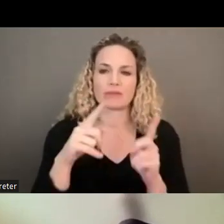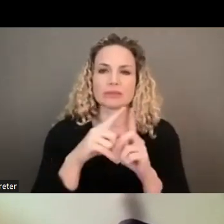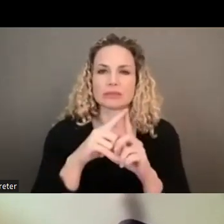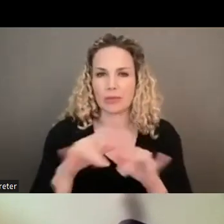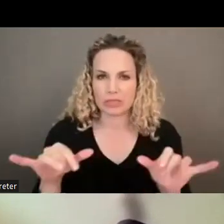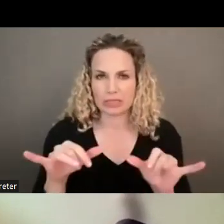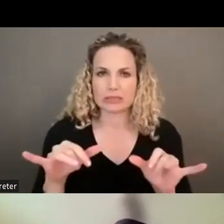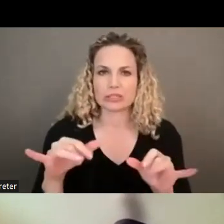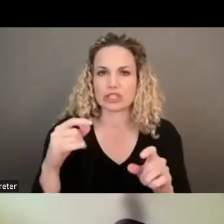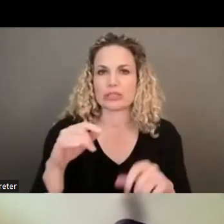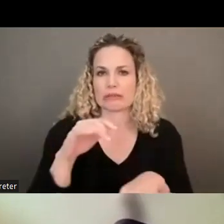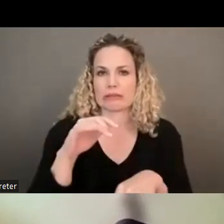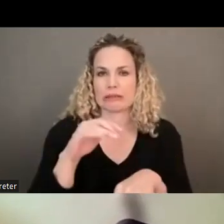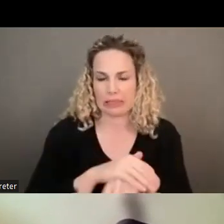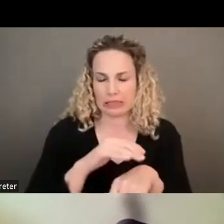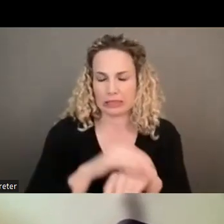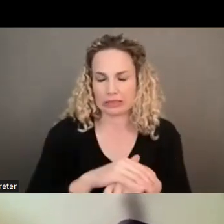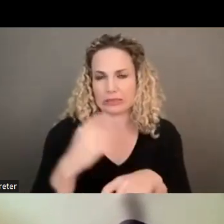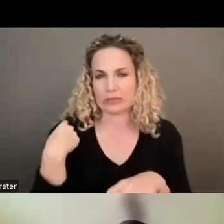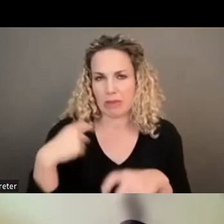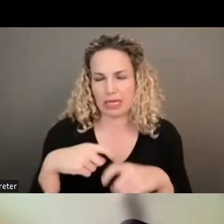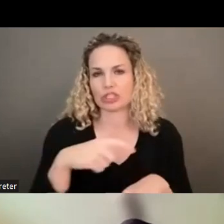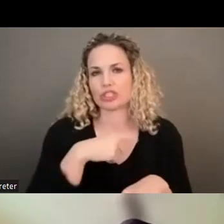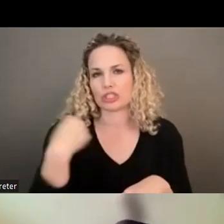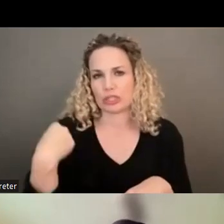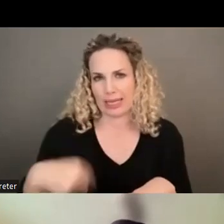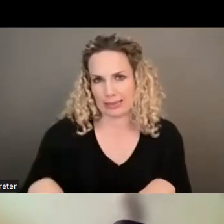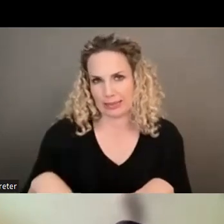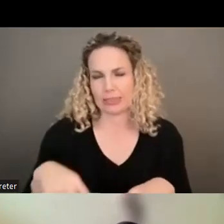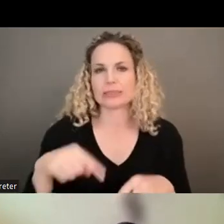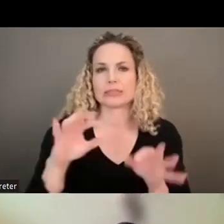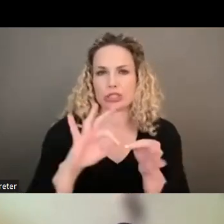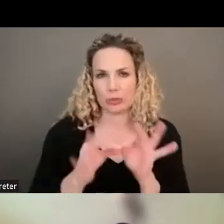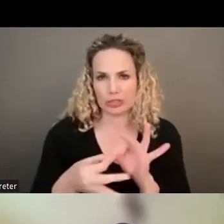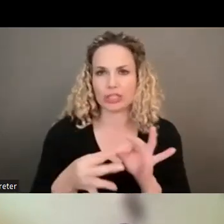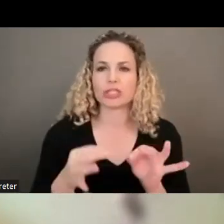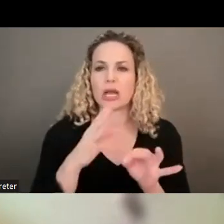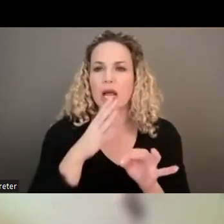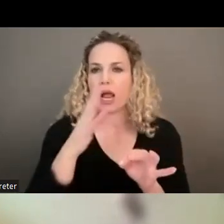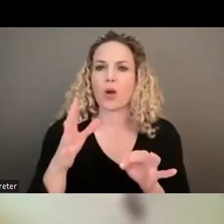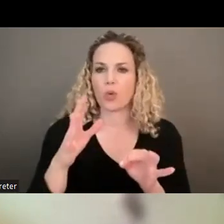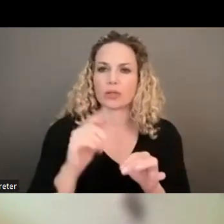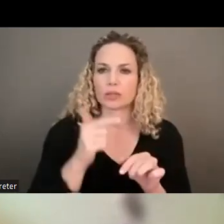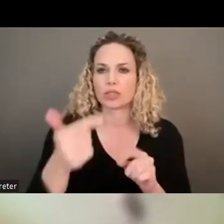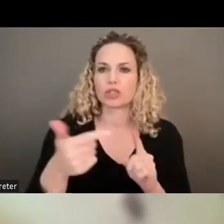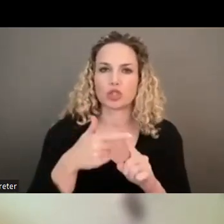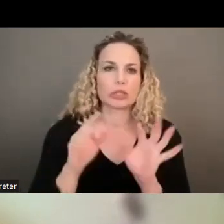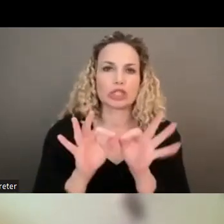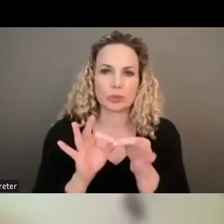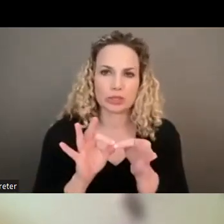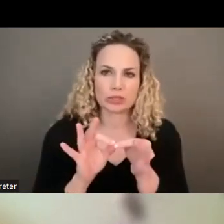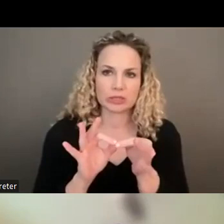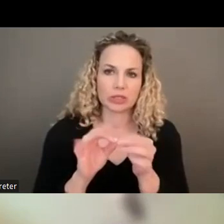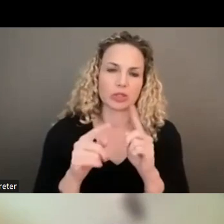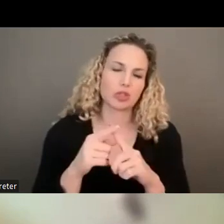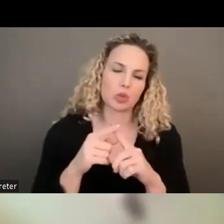English, Spanish, and Cantonese interpretation. I will turn it over to the interpreters to give you